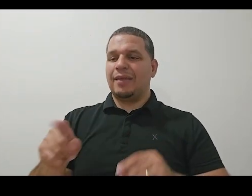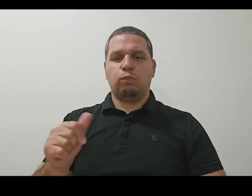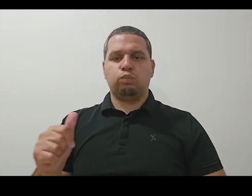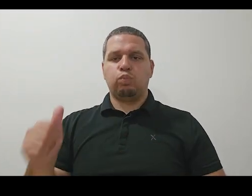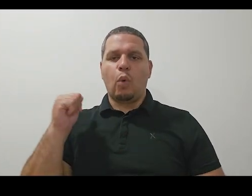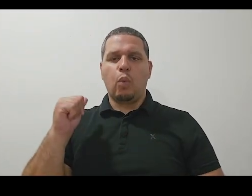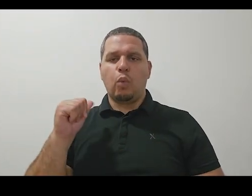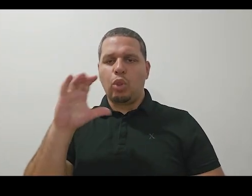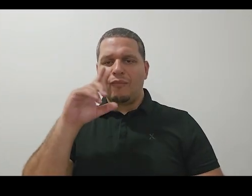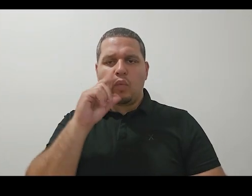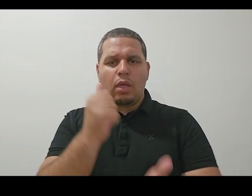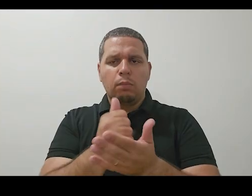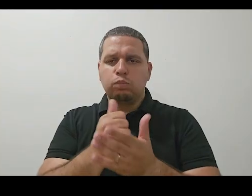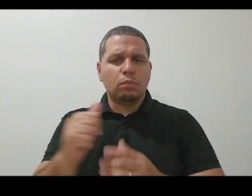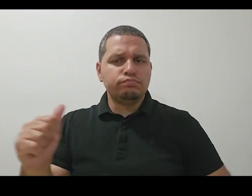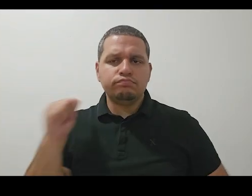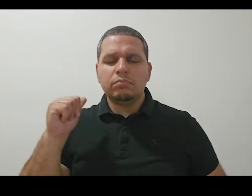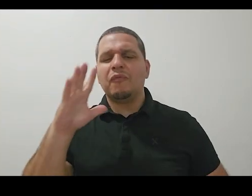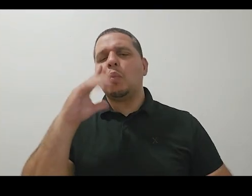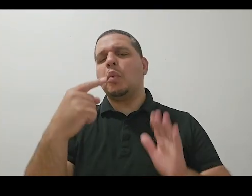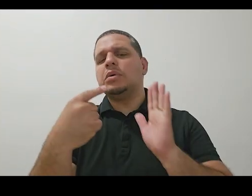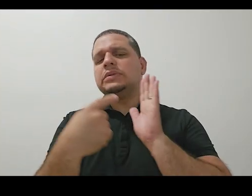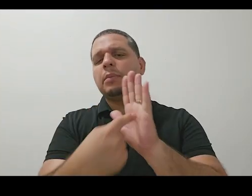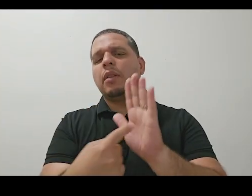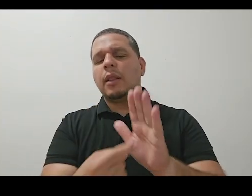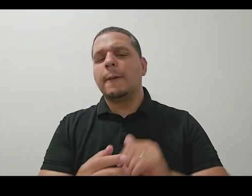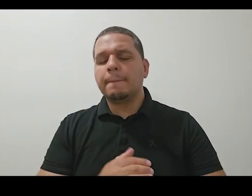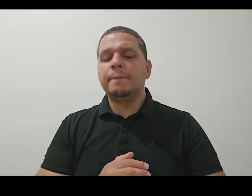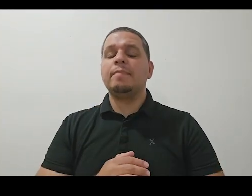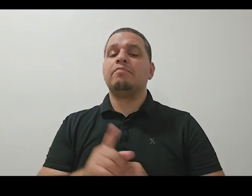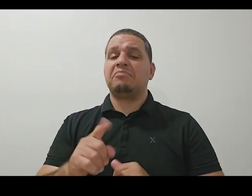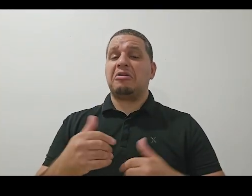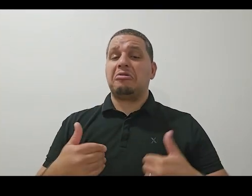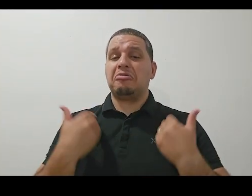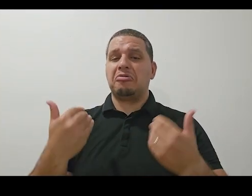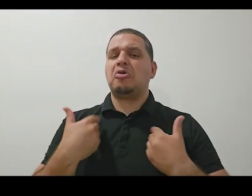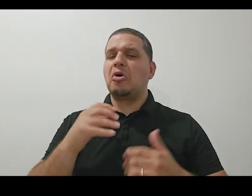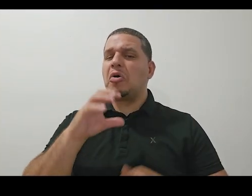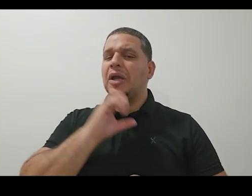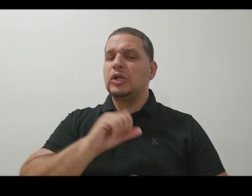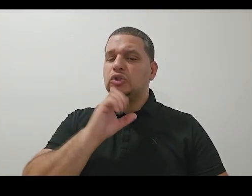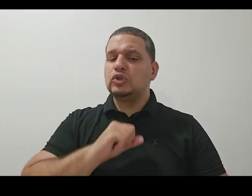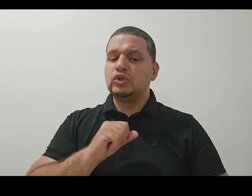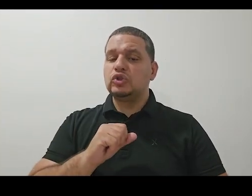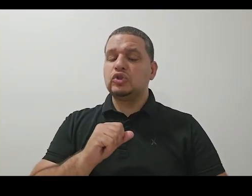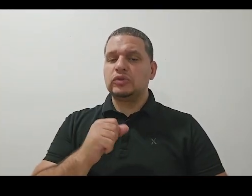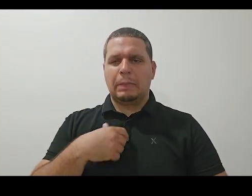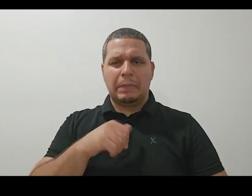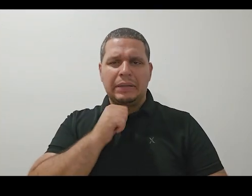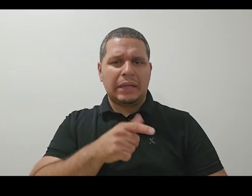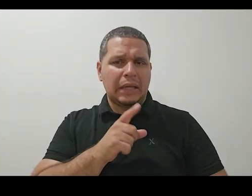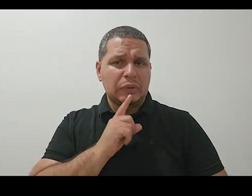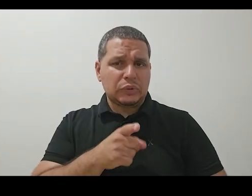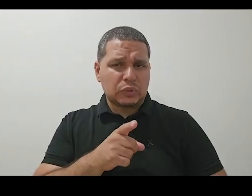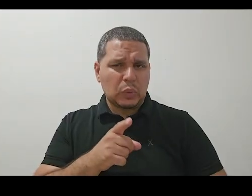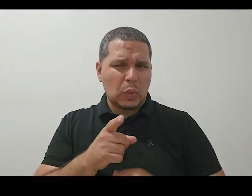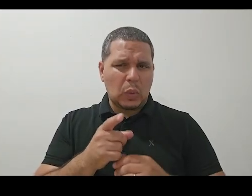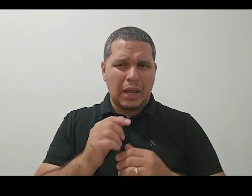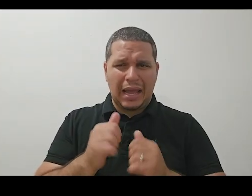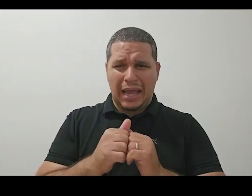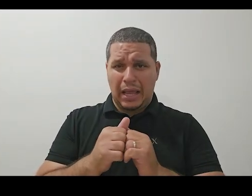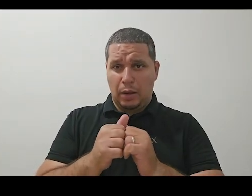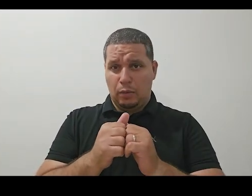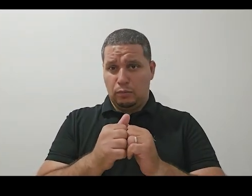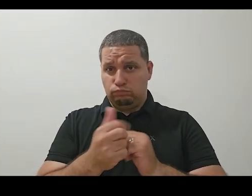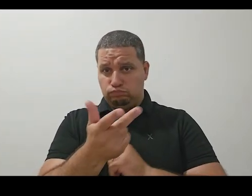help. An example, at a very young age, I'm not sure if how